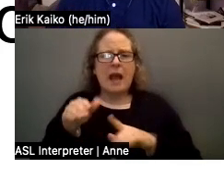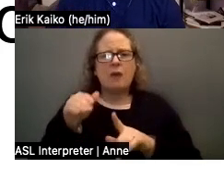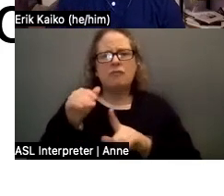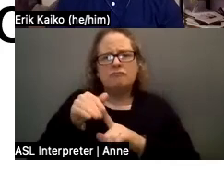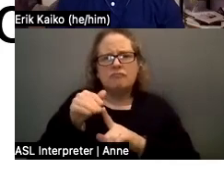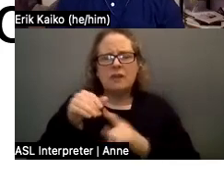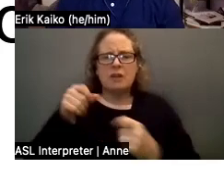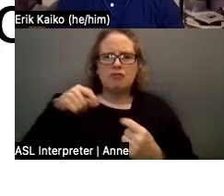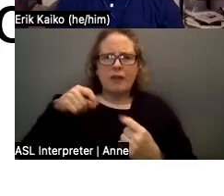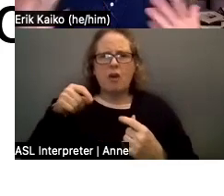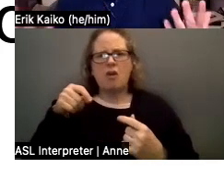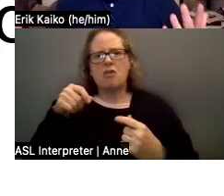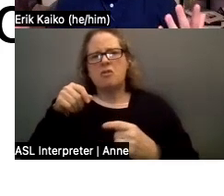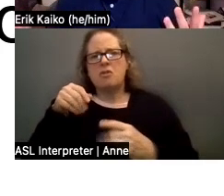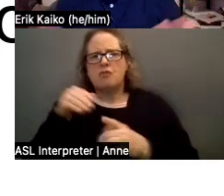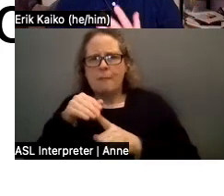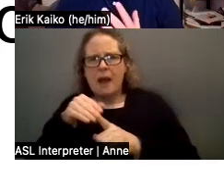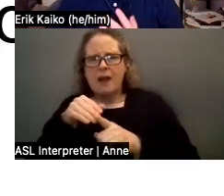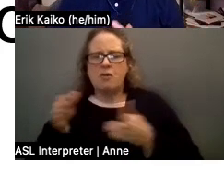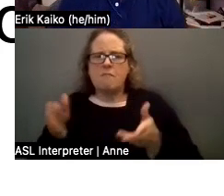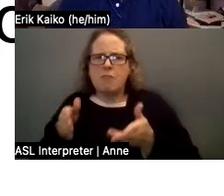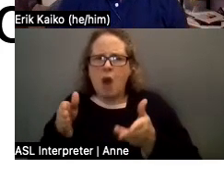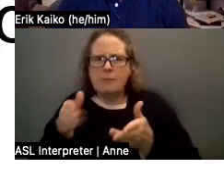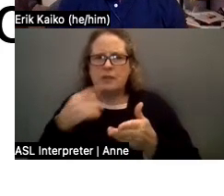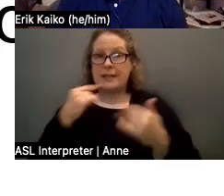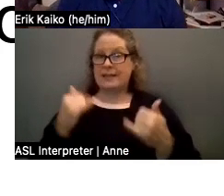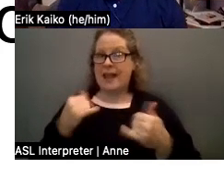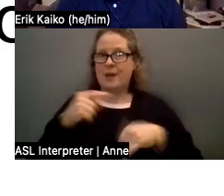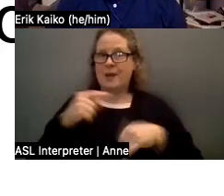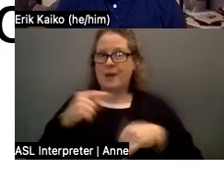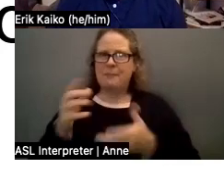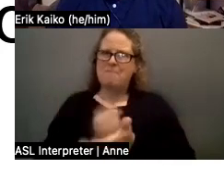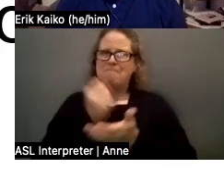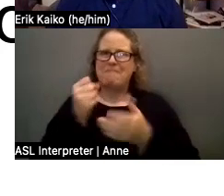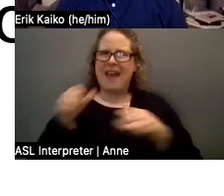prompt that says, now is the time to act?